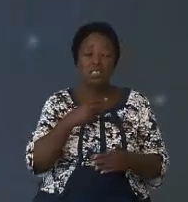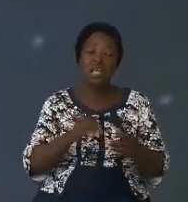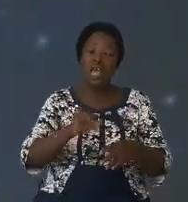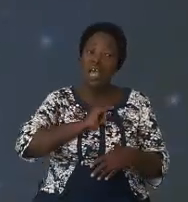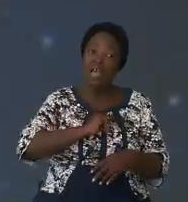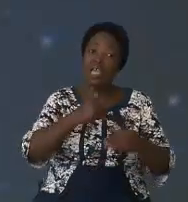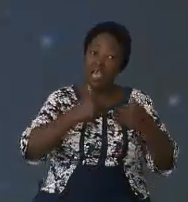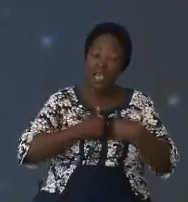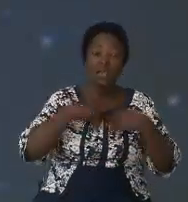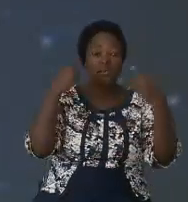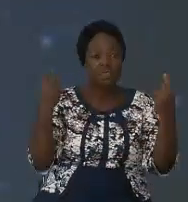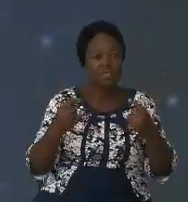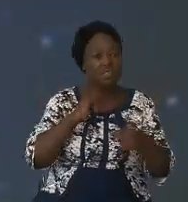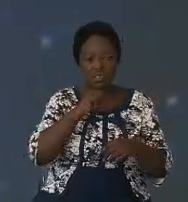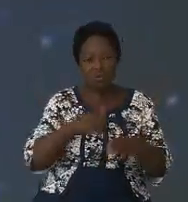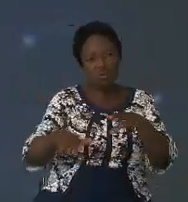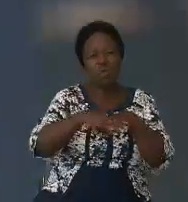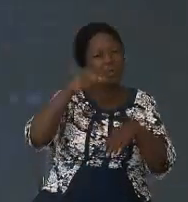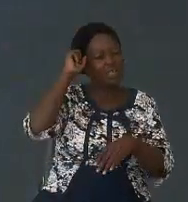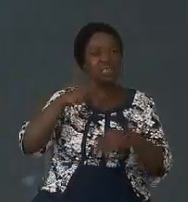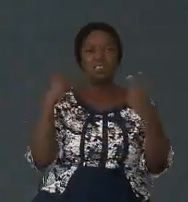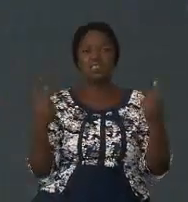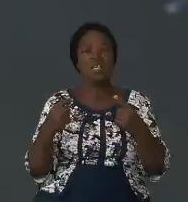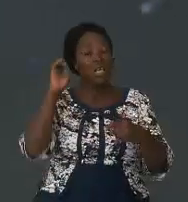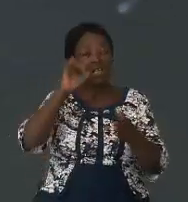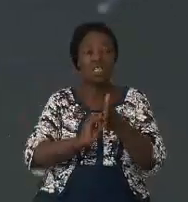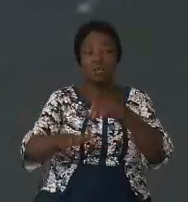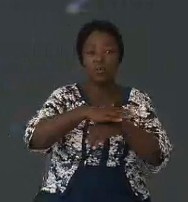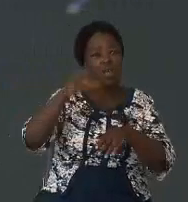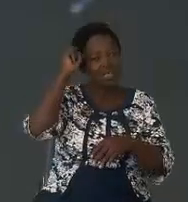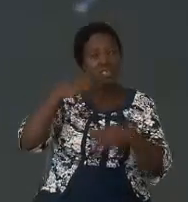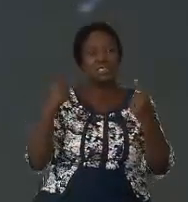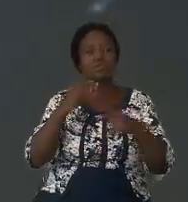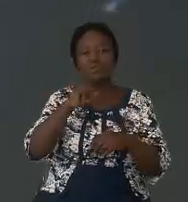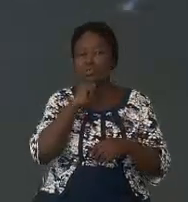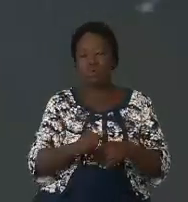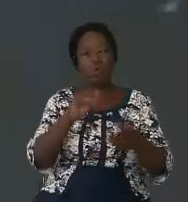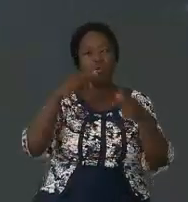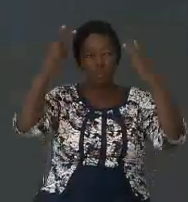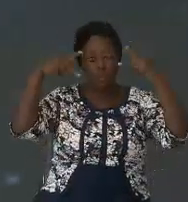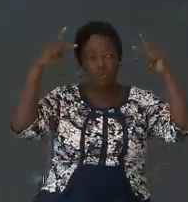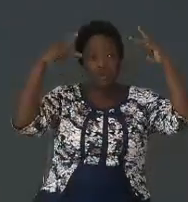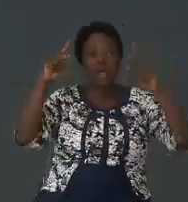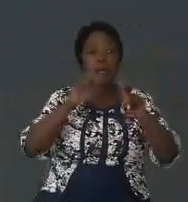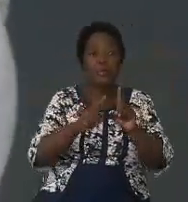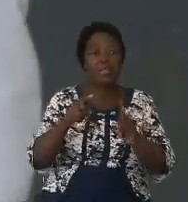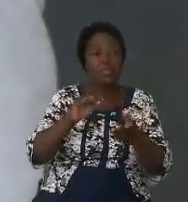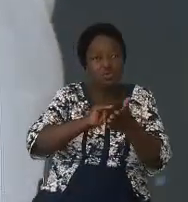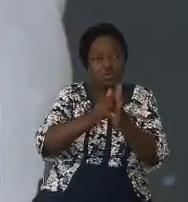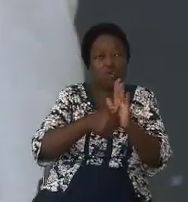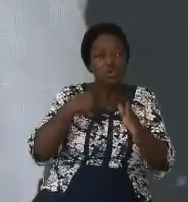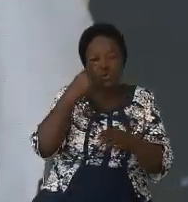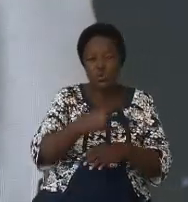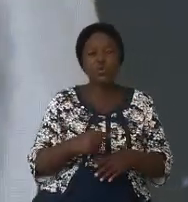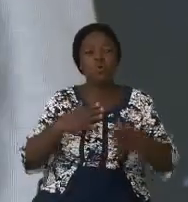one. He said, I have sinned. He did not cover his sin. He that covereth the things shall